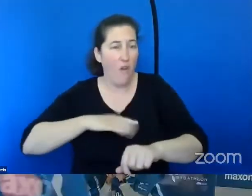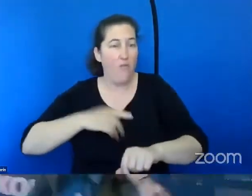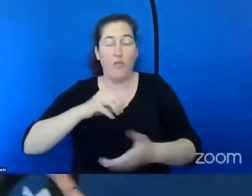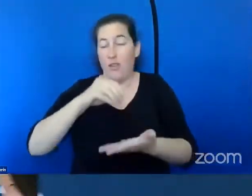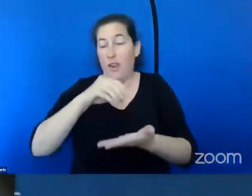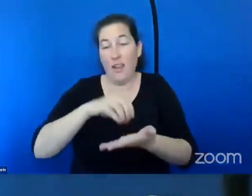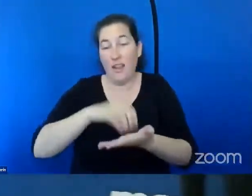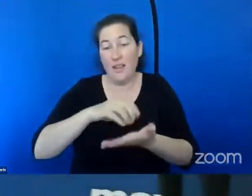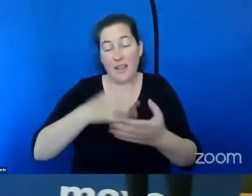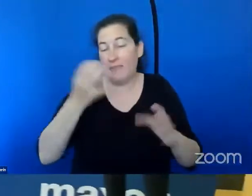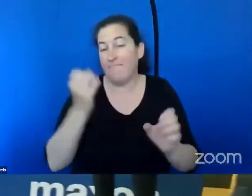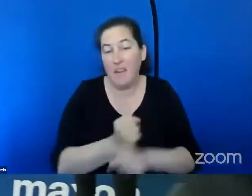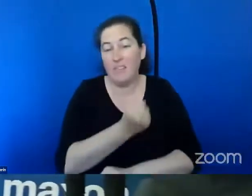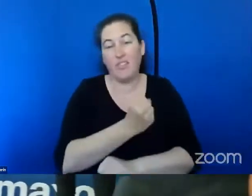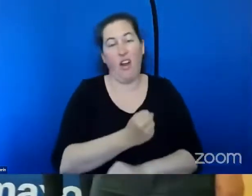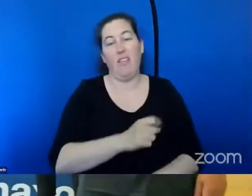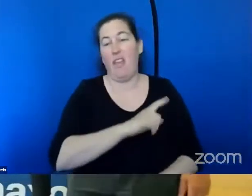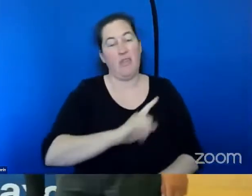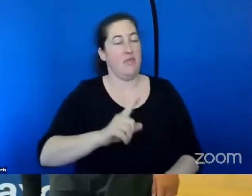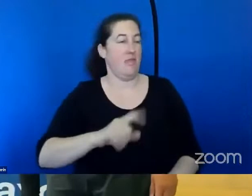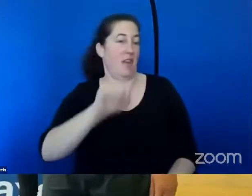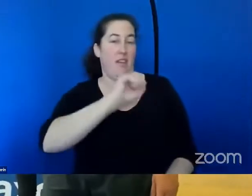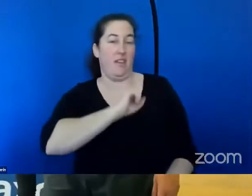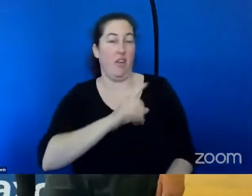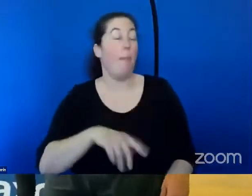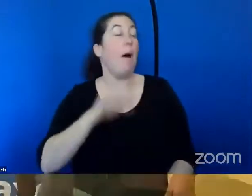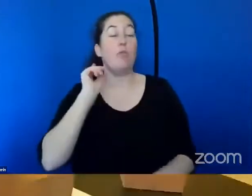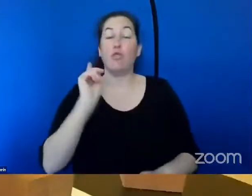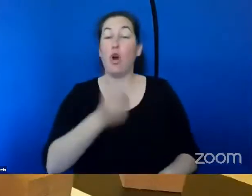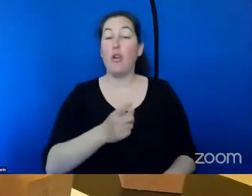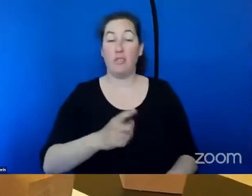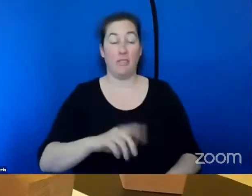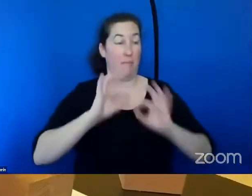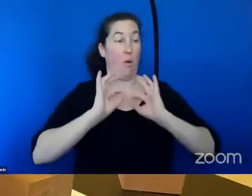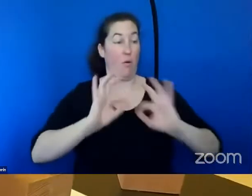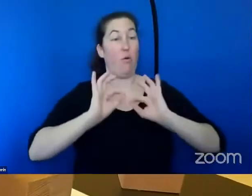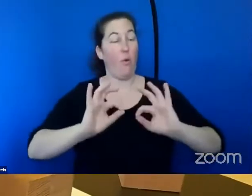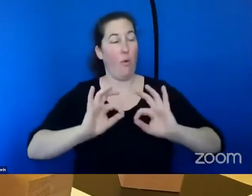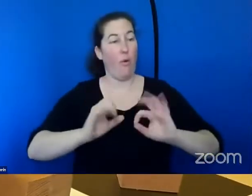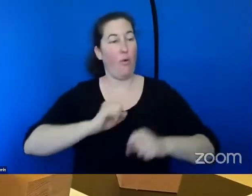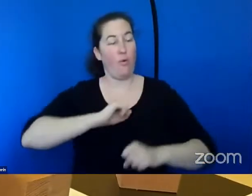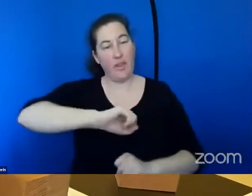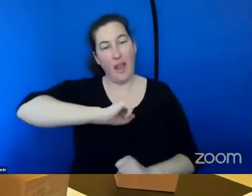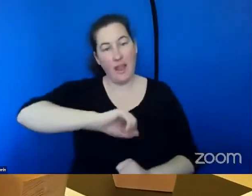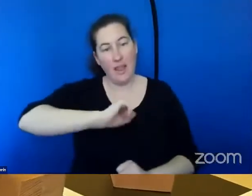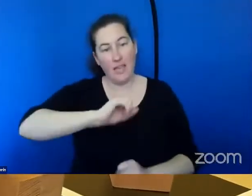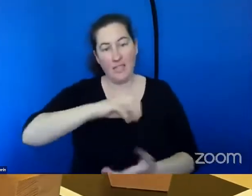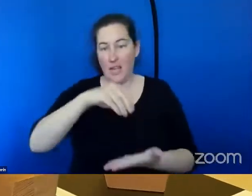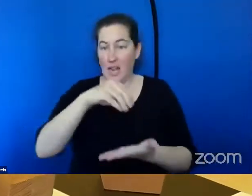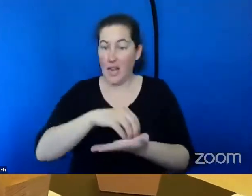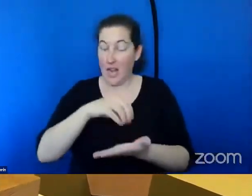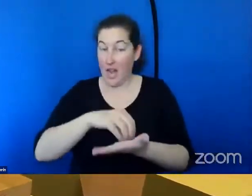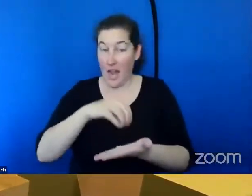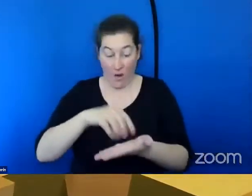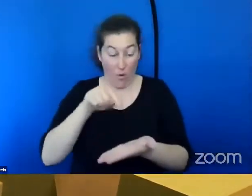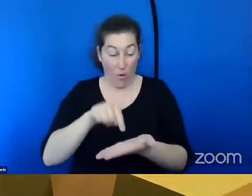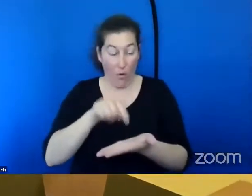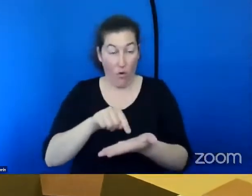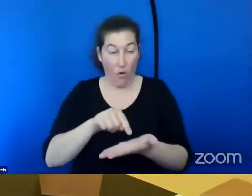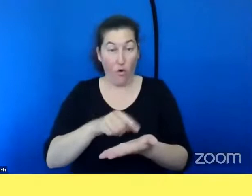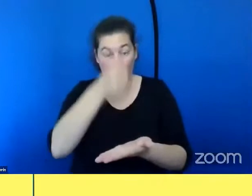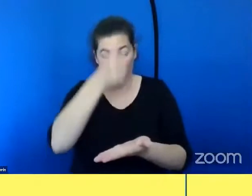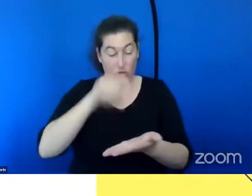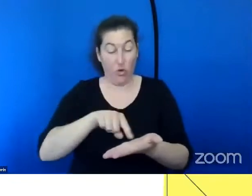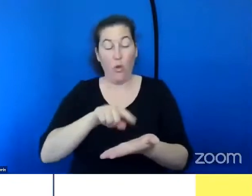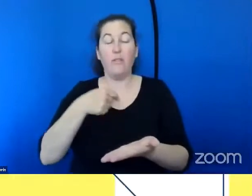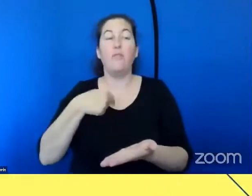and what do you see here? That when the box is flipped, the objects just lay there in a